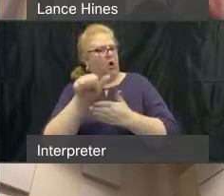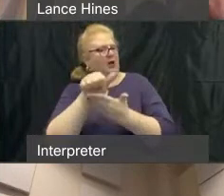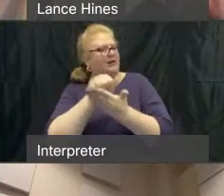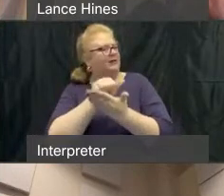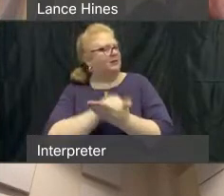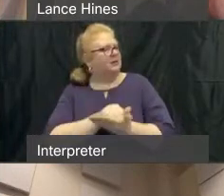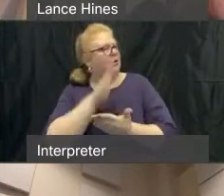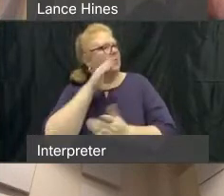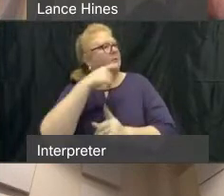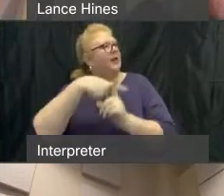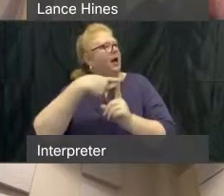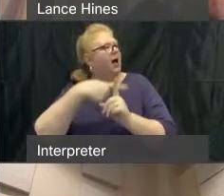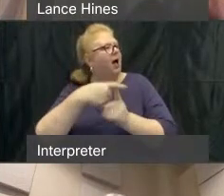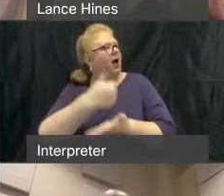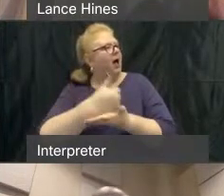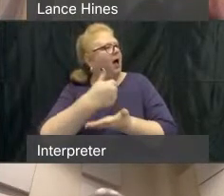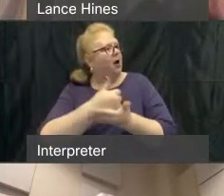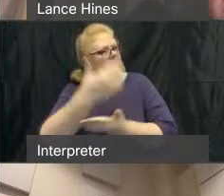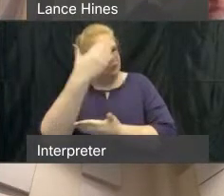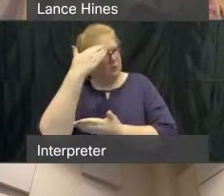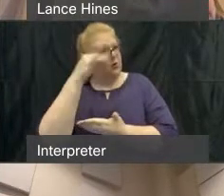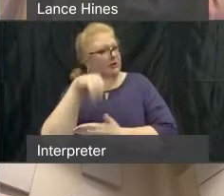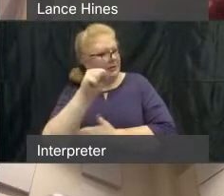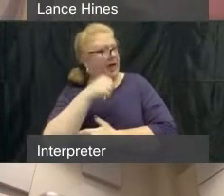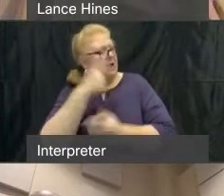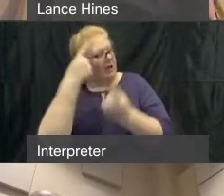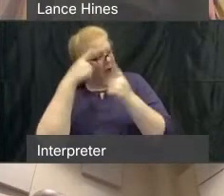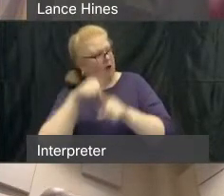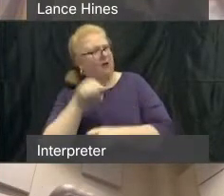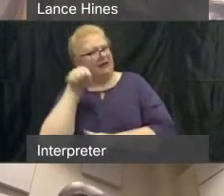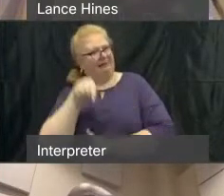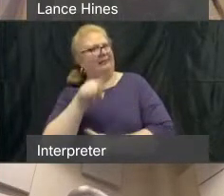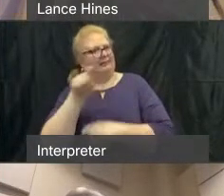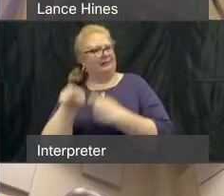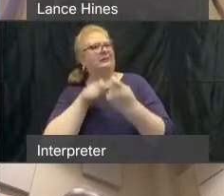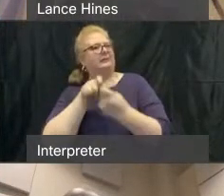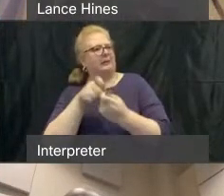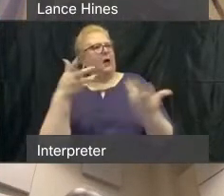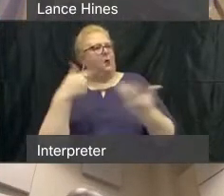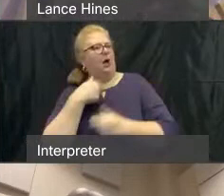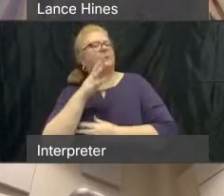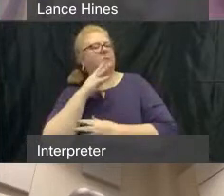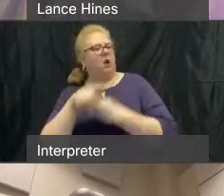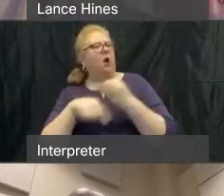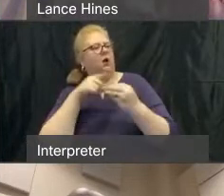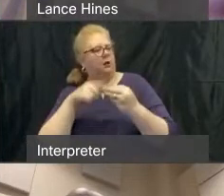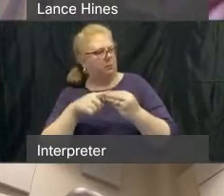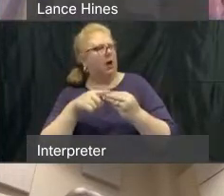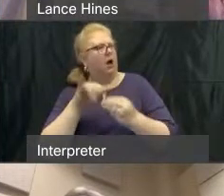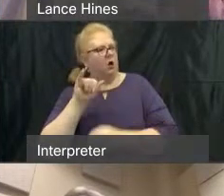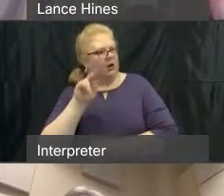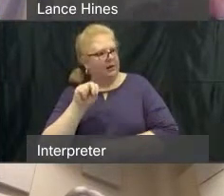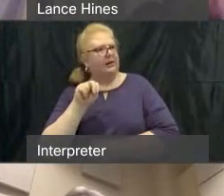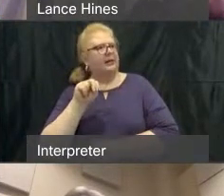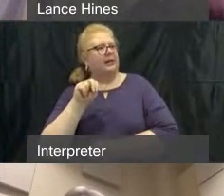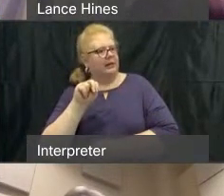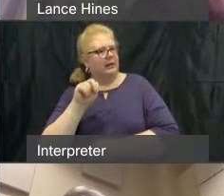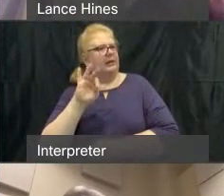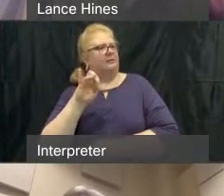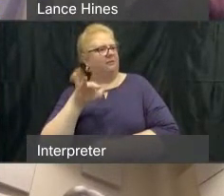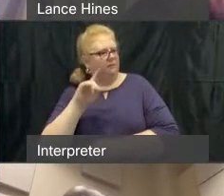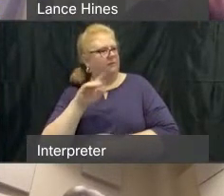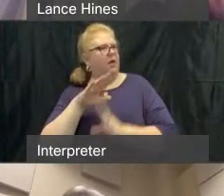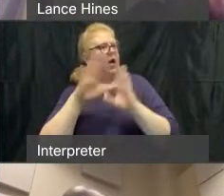been helpful to know that, because I agree, this is exactly what I'm talking about. Infill housing, single